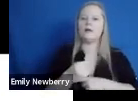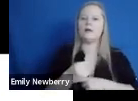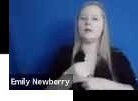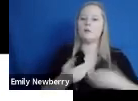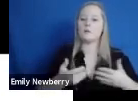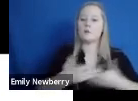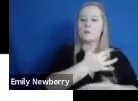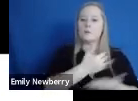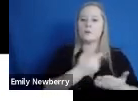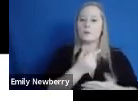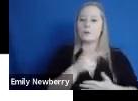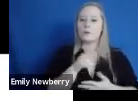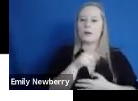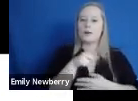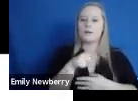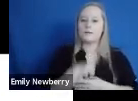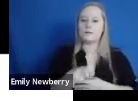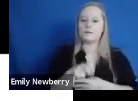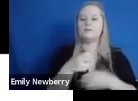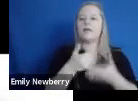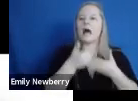of our Navajo ranchers.